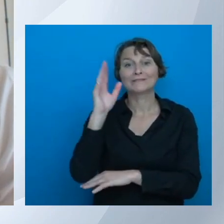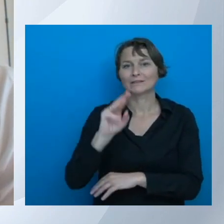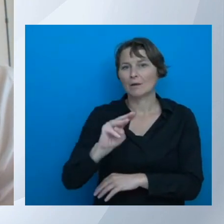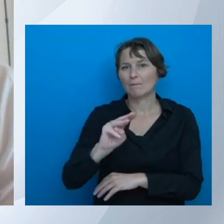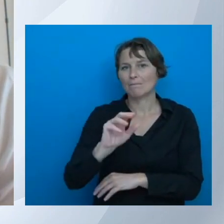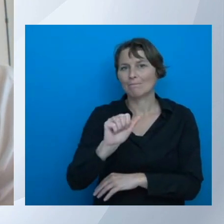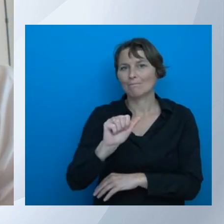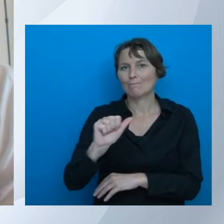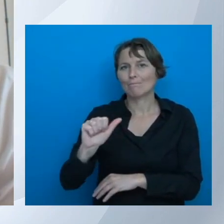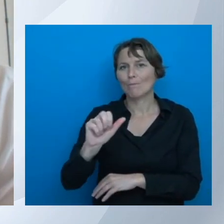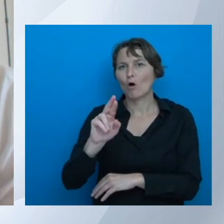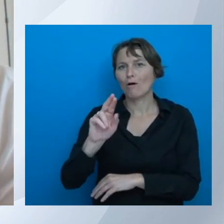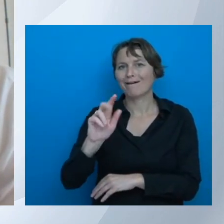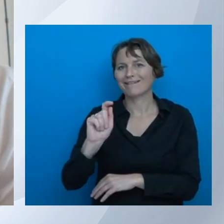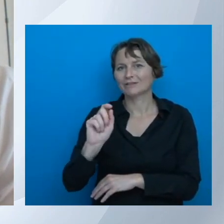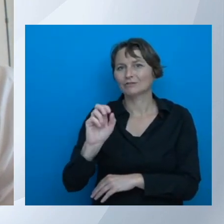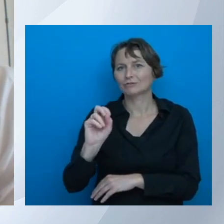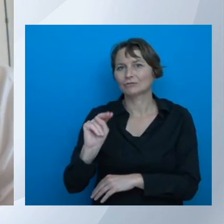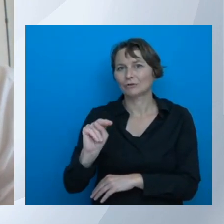Azure Sentinel.